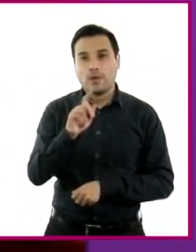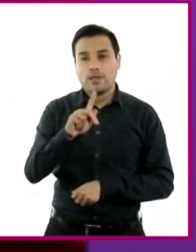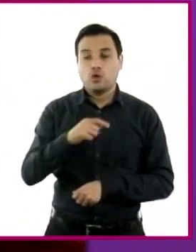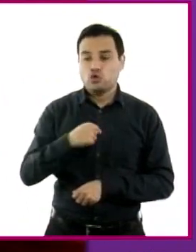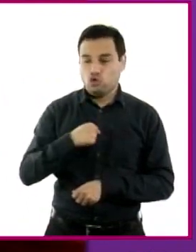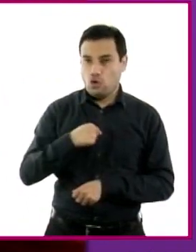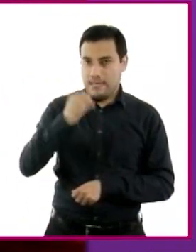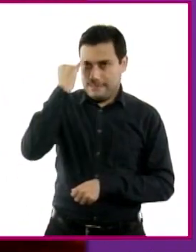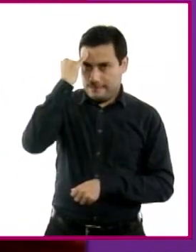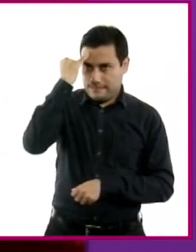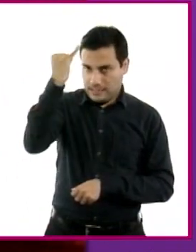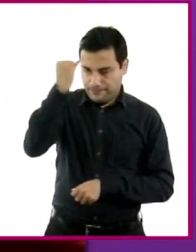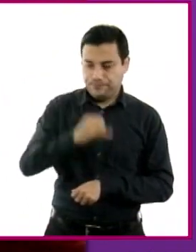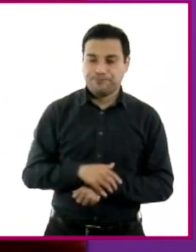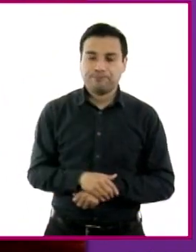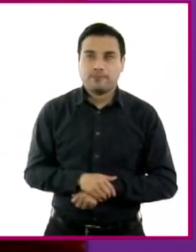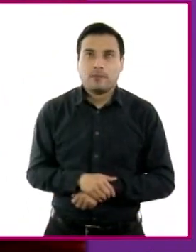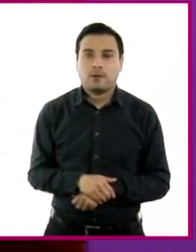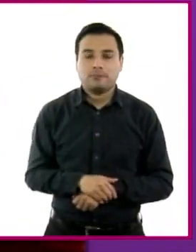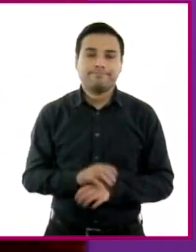is,